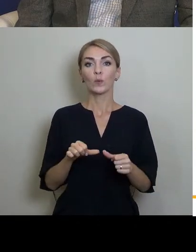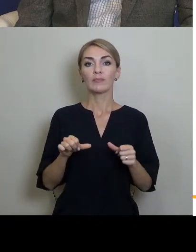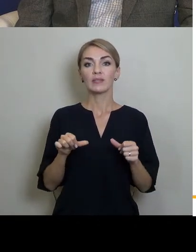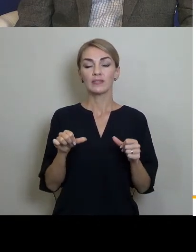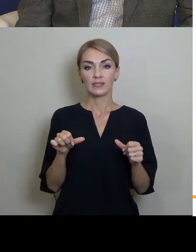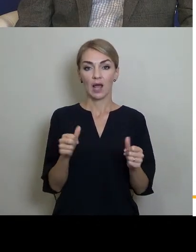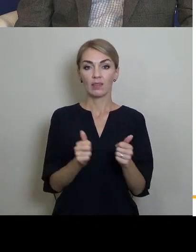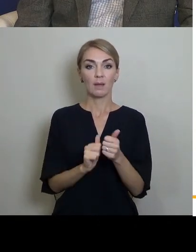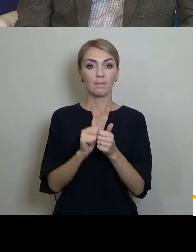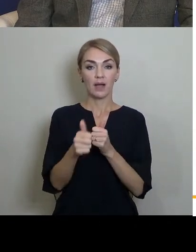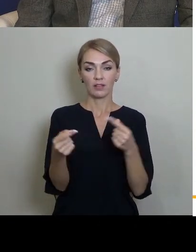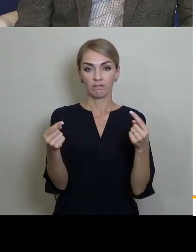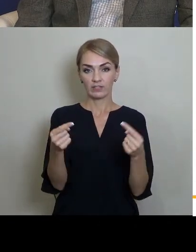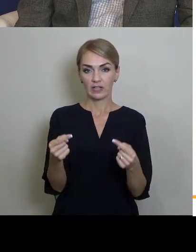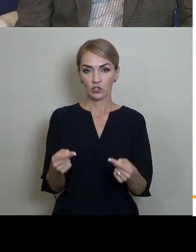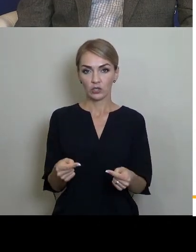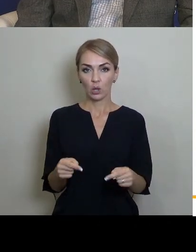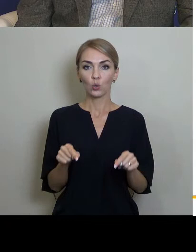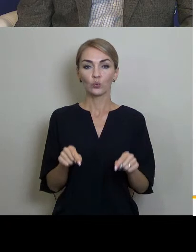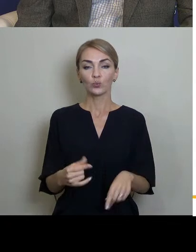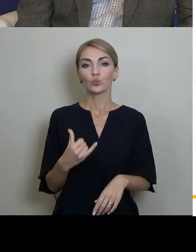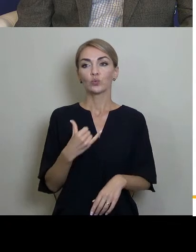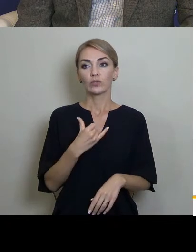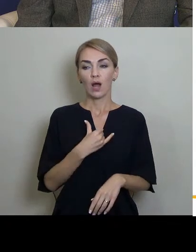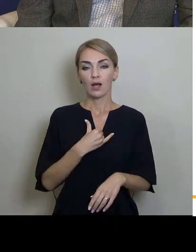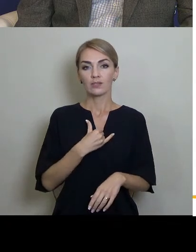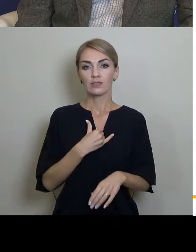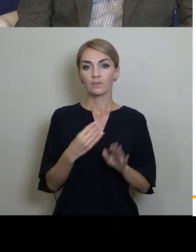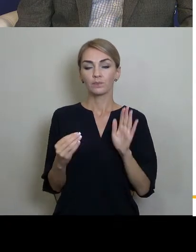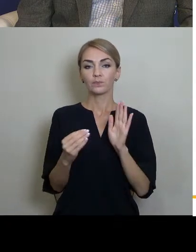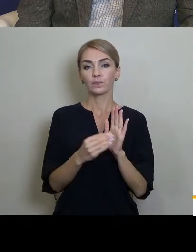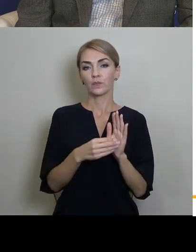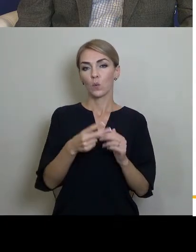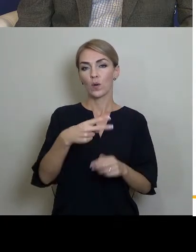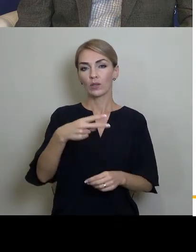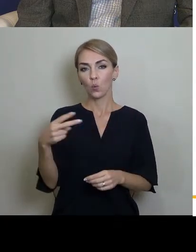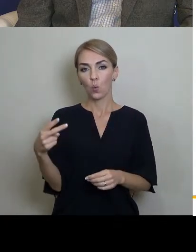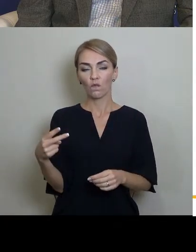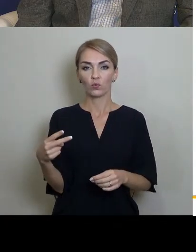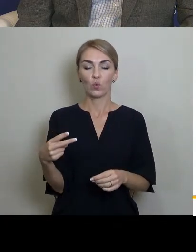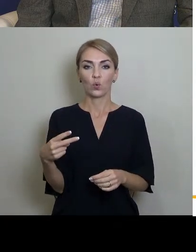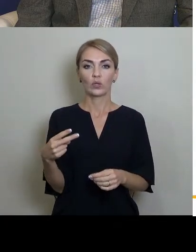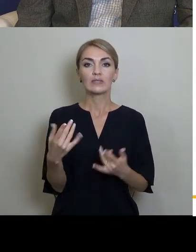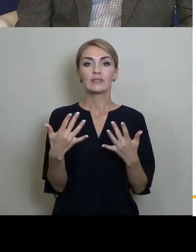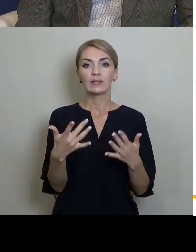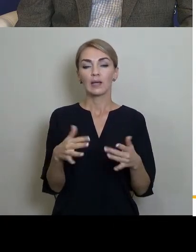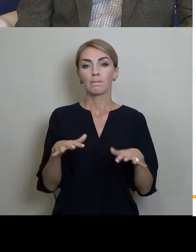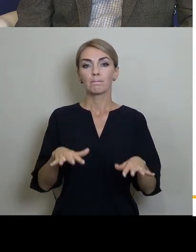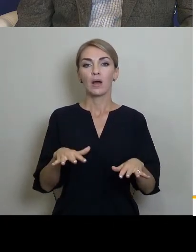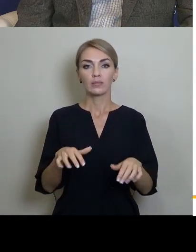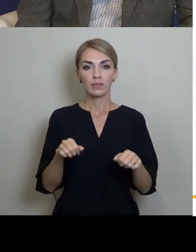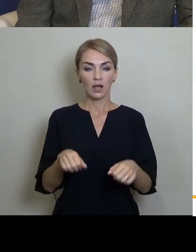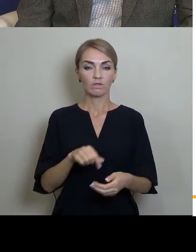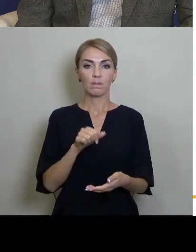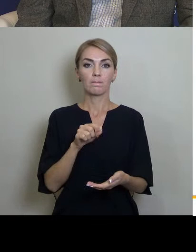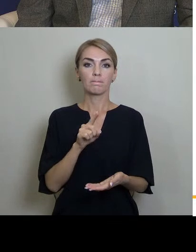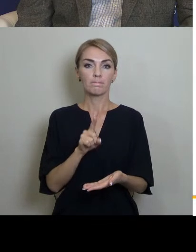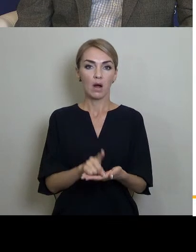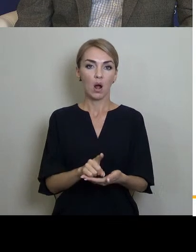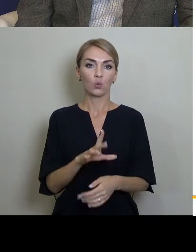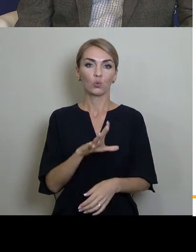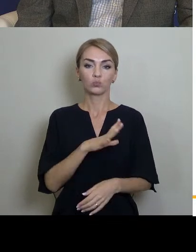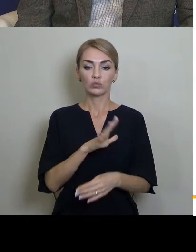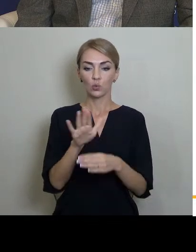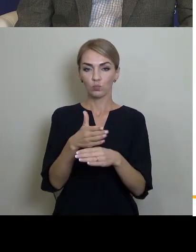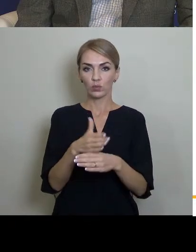where TC in advance defined, and in the slide we have the potential number of mandates that